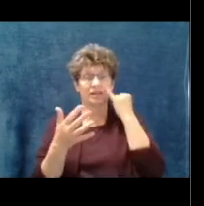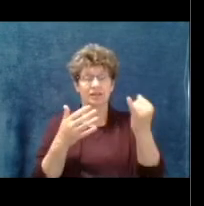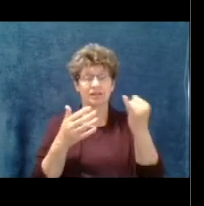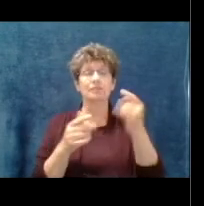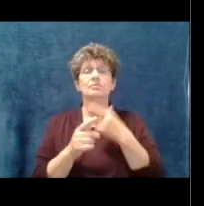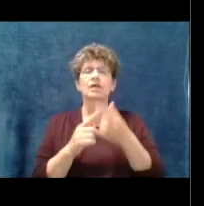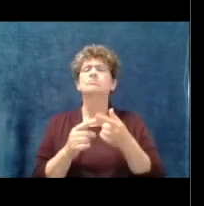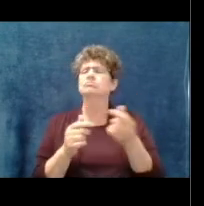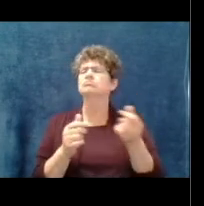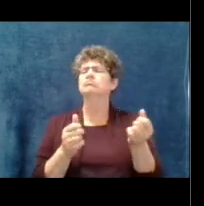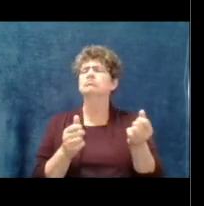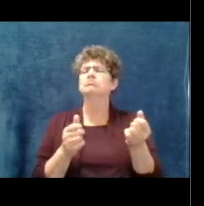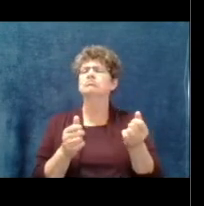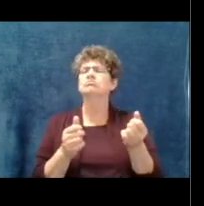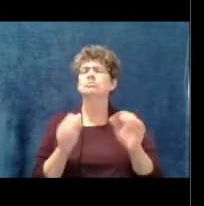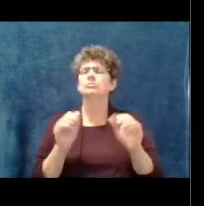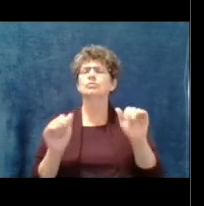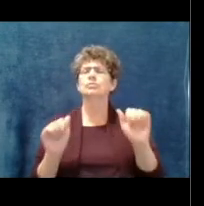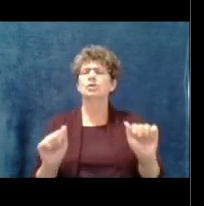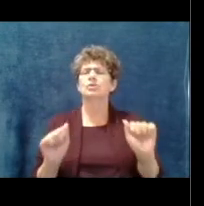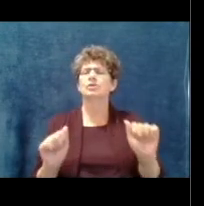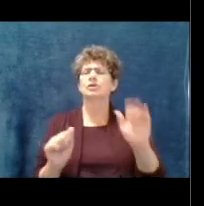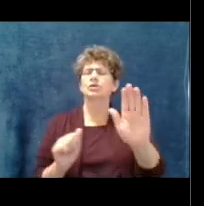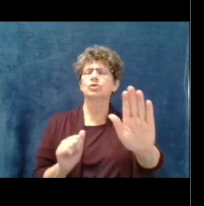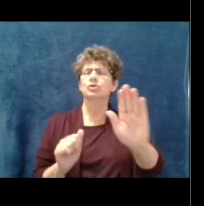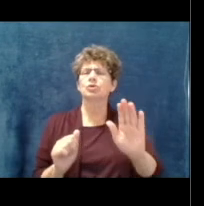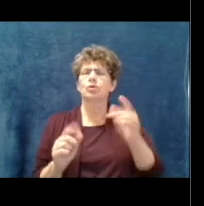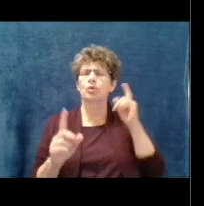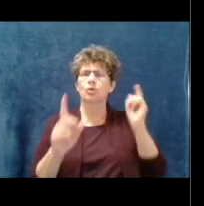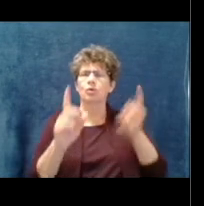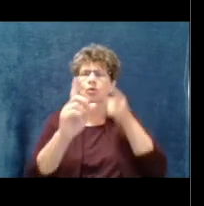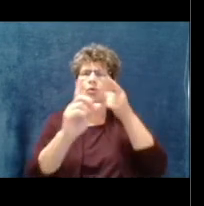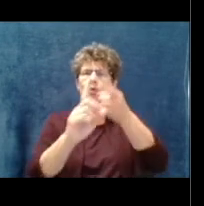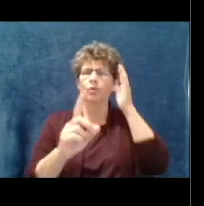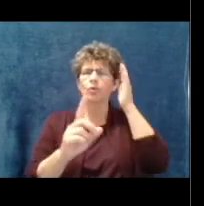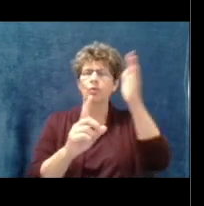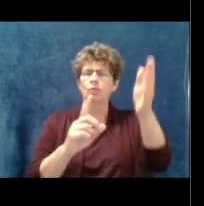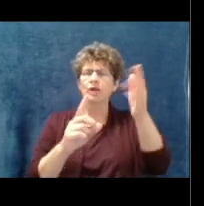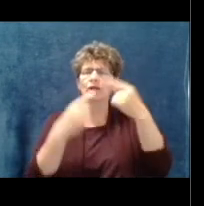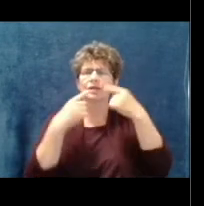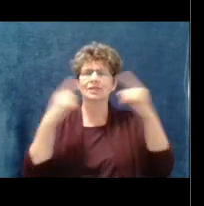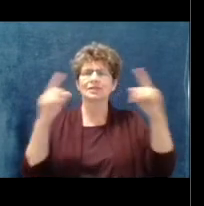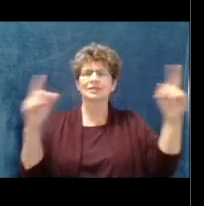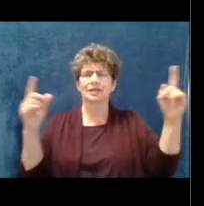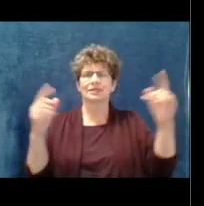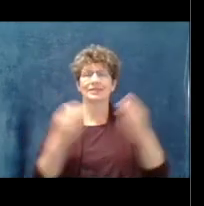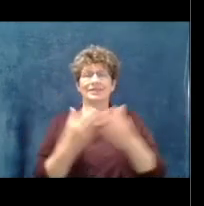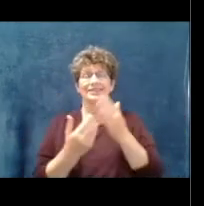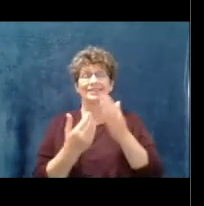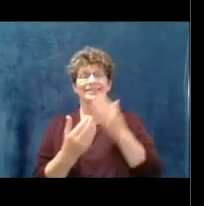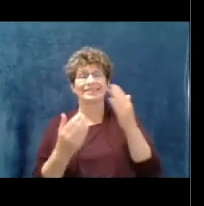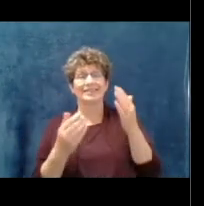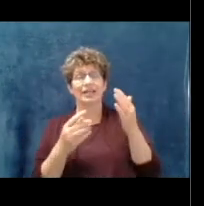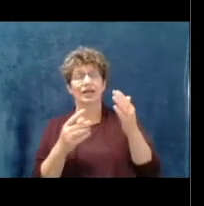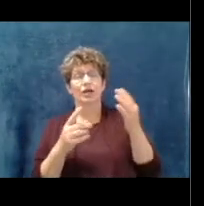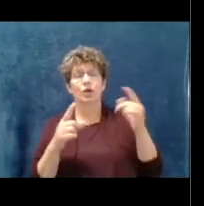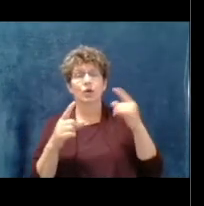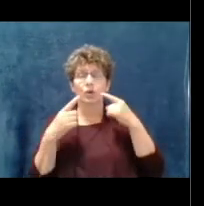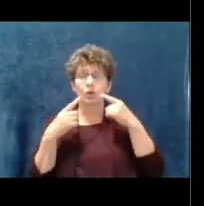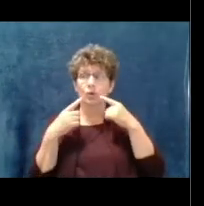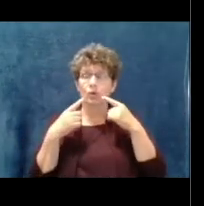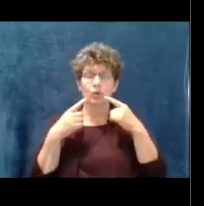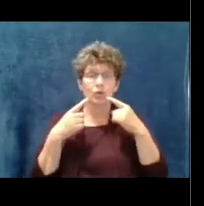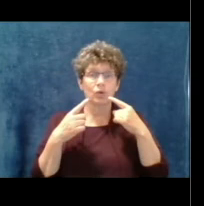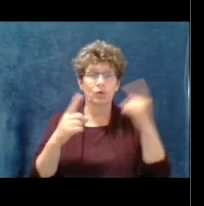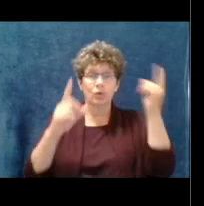be successful for you. It's easy for goals to kind of fall off the radar. I had the goal of practicing giving this talk yesterday, and